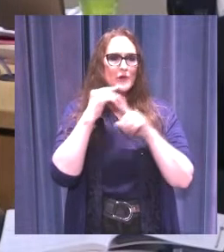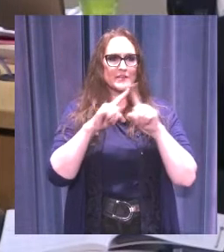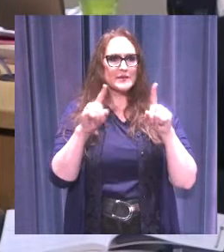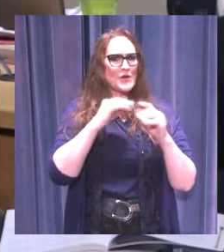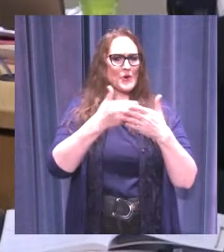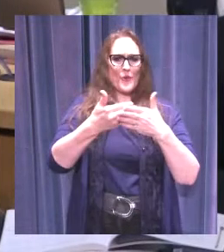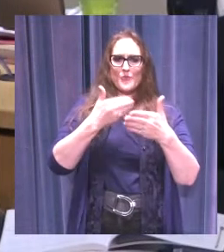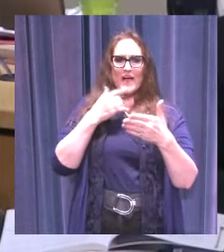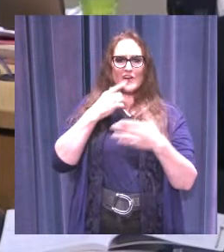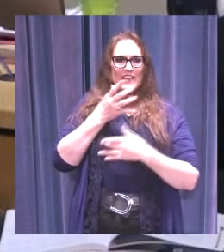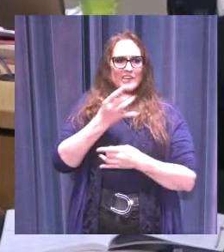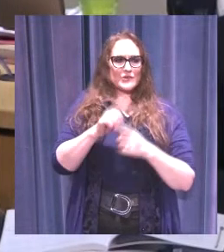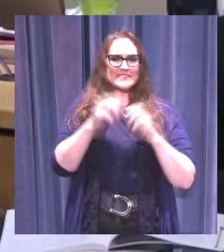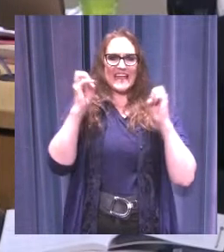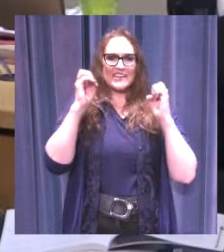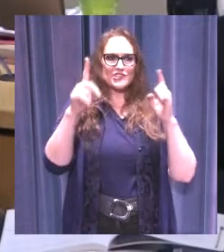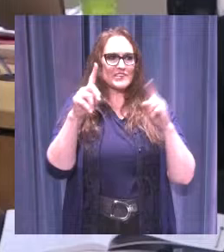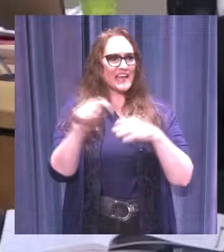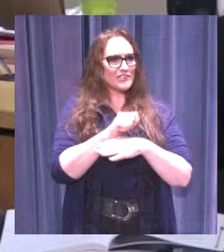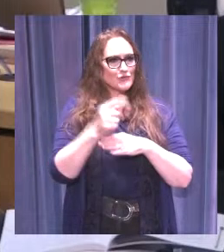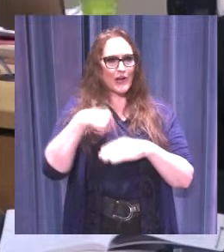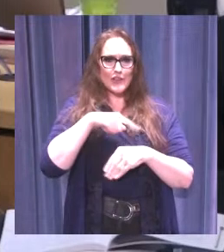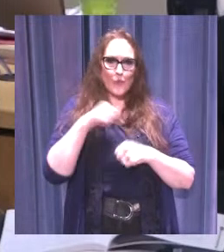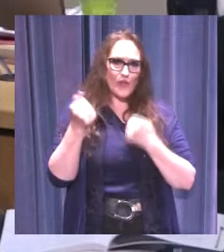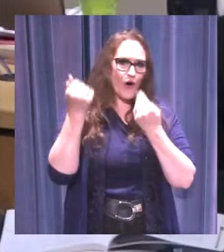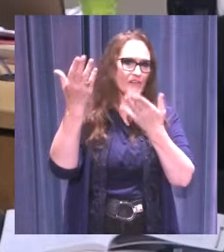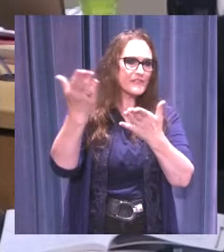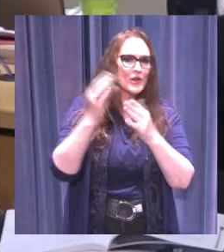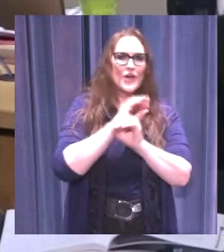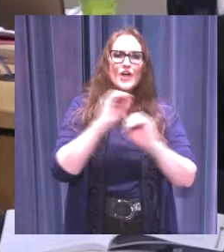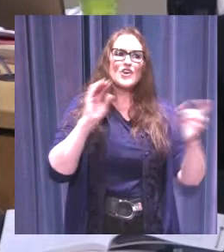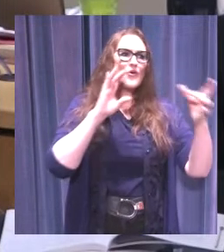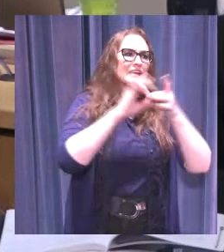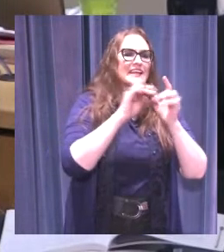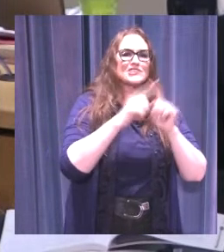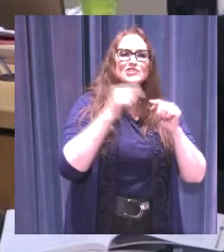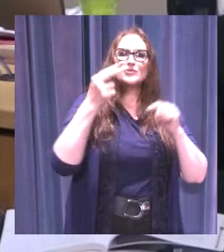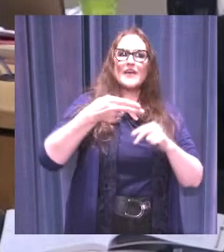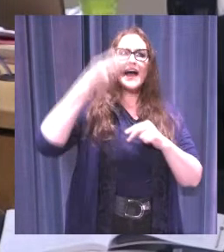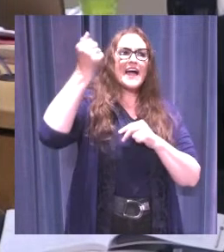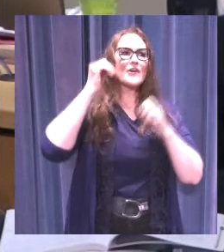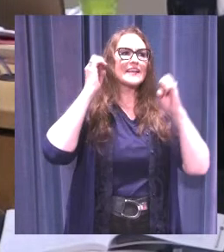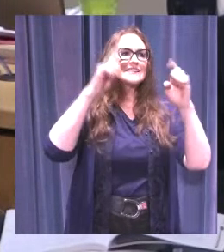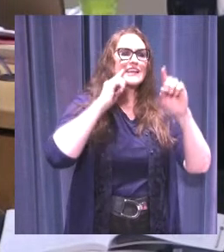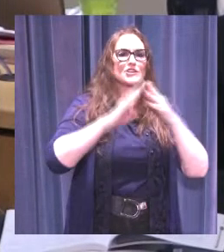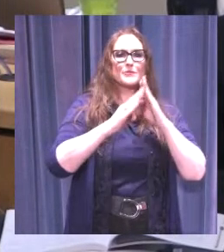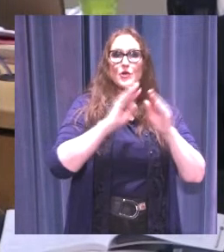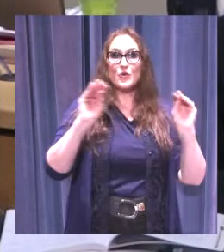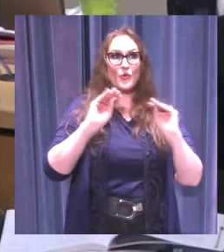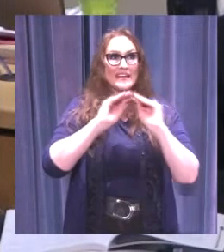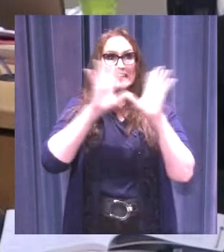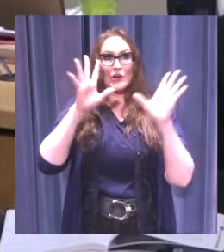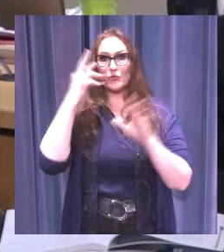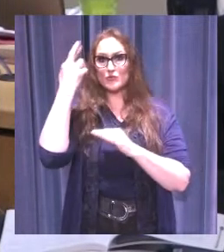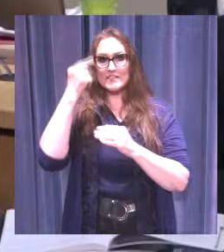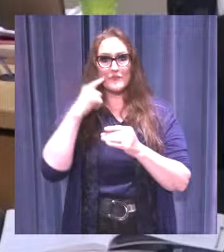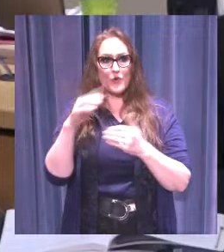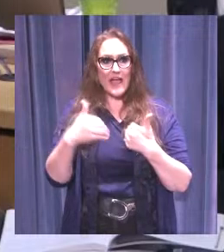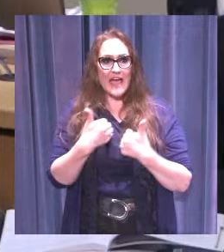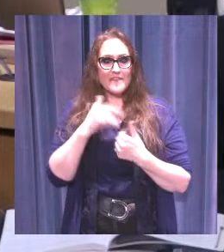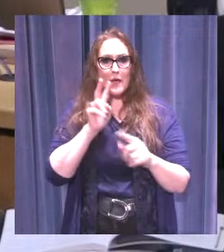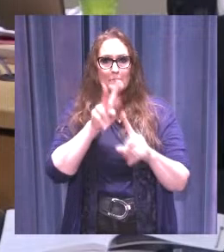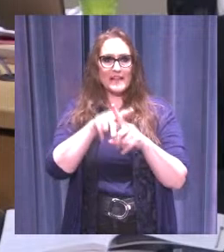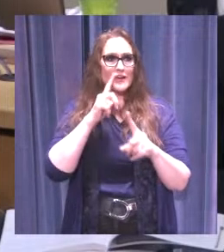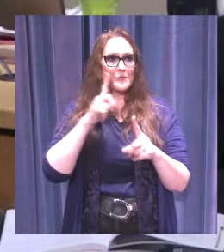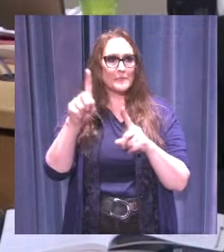prior interest in the education and training we offer, no connections to the higher education community, and no clear reason for even having applied to be